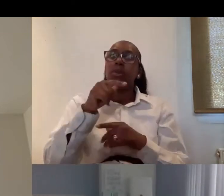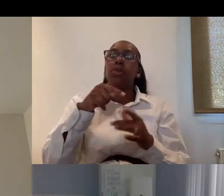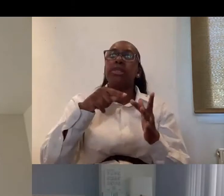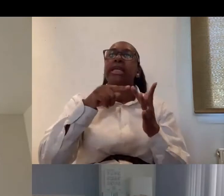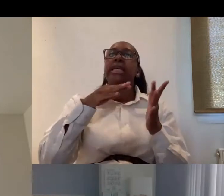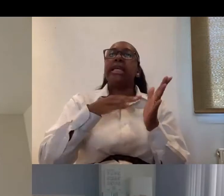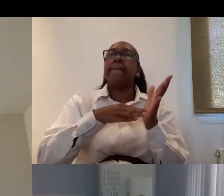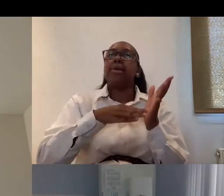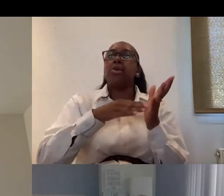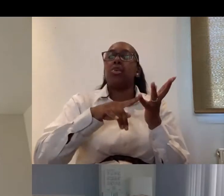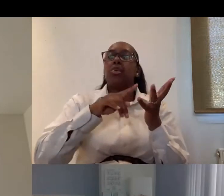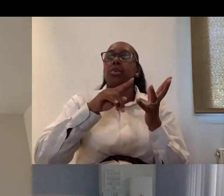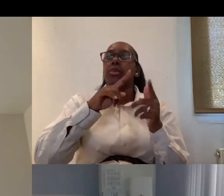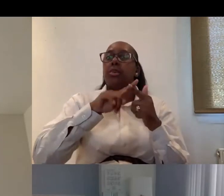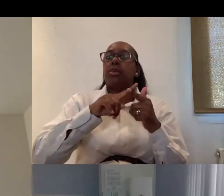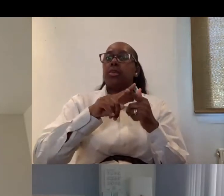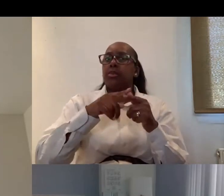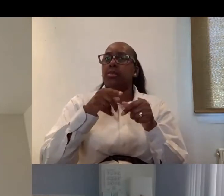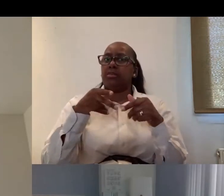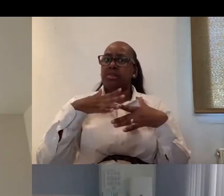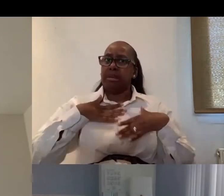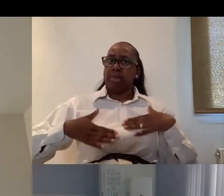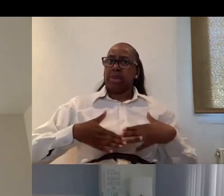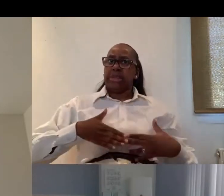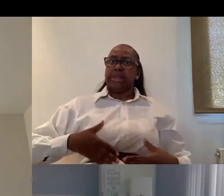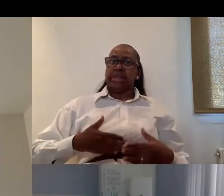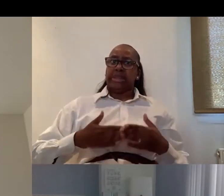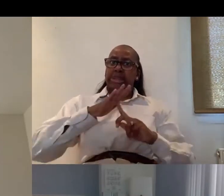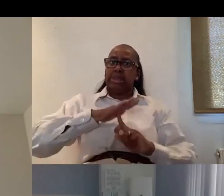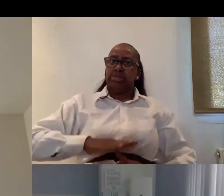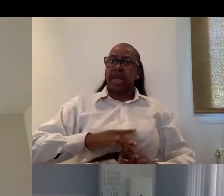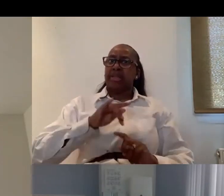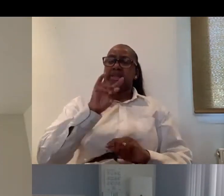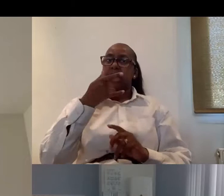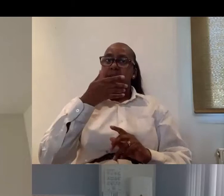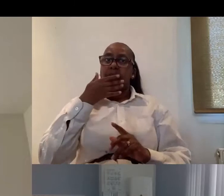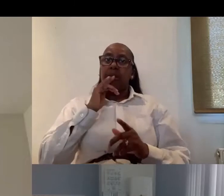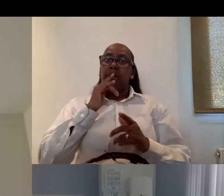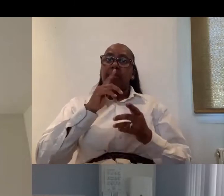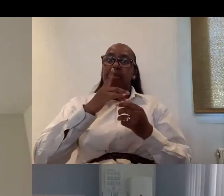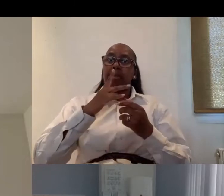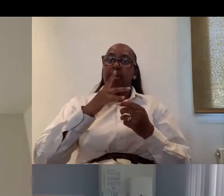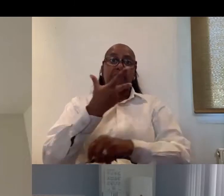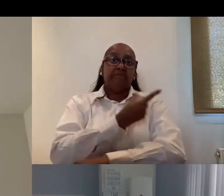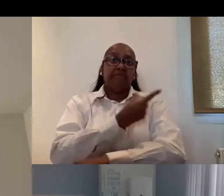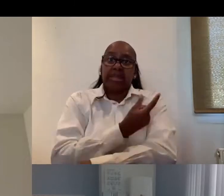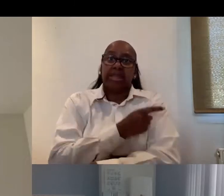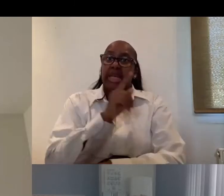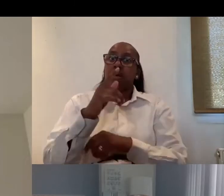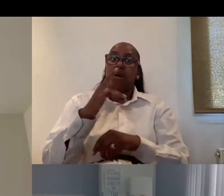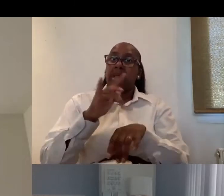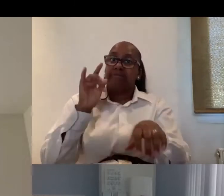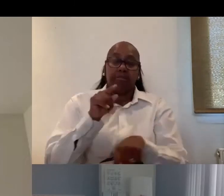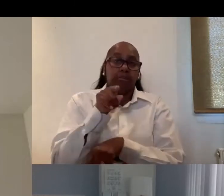that's because the vaccine does not contain any live replicating virus. So the vaccine cannot infect